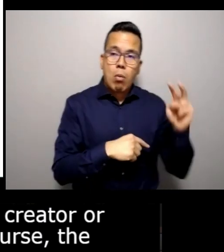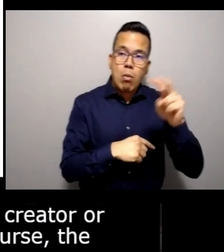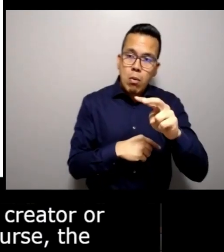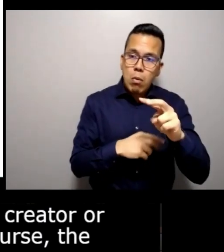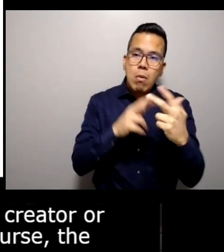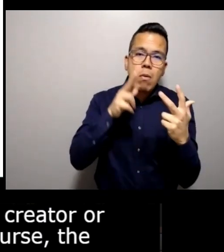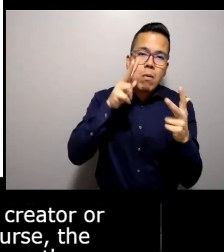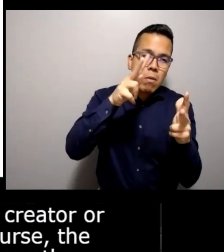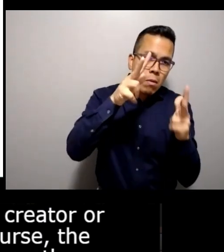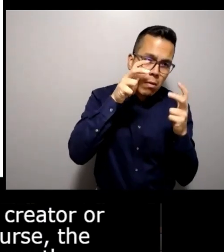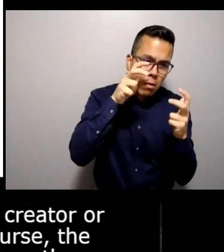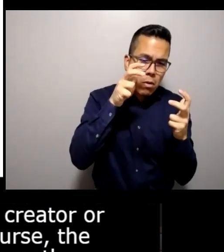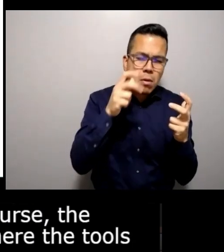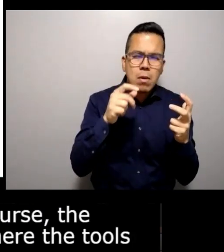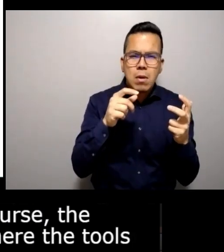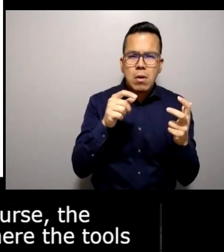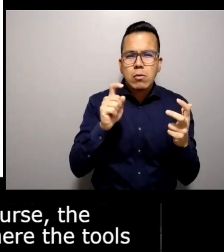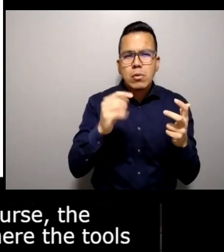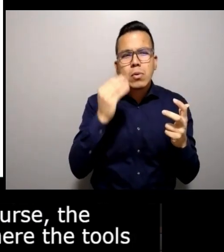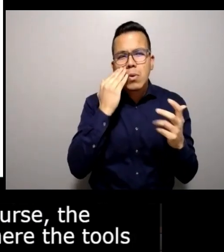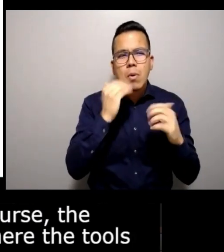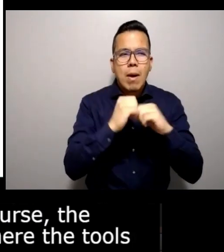are and how to use them.